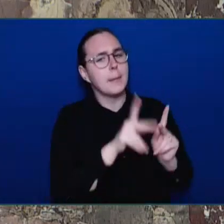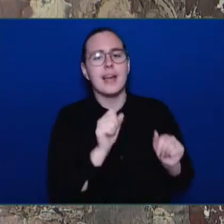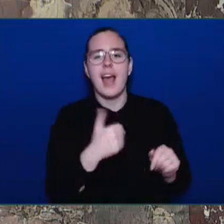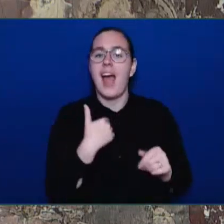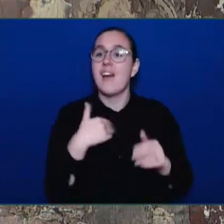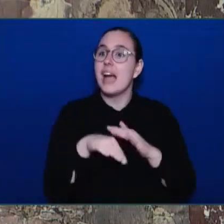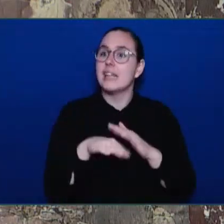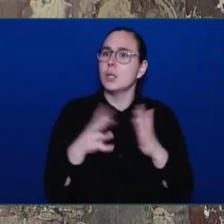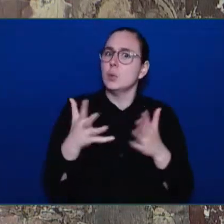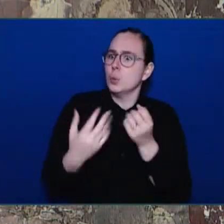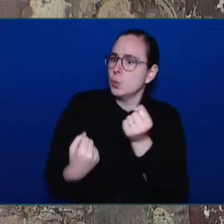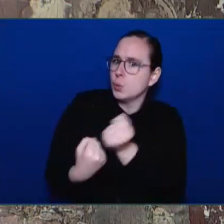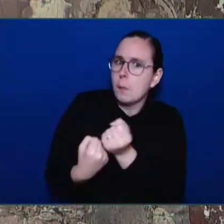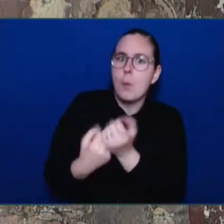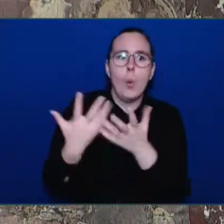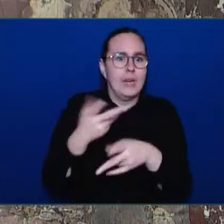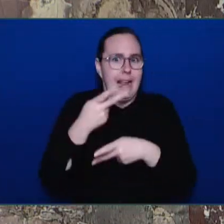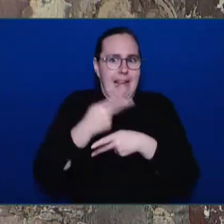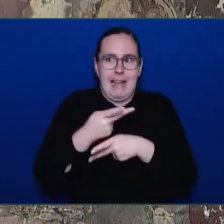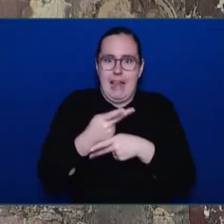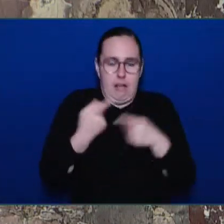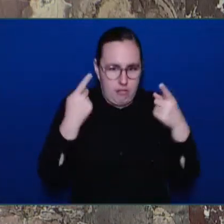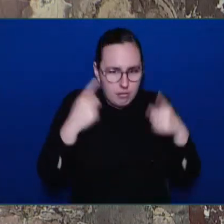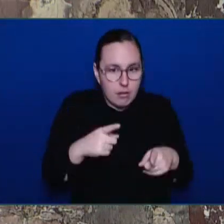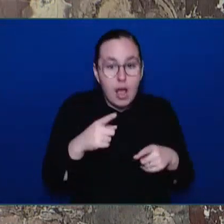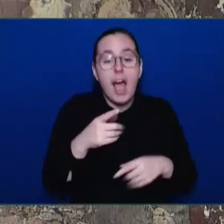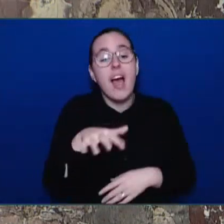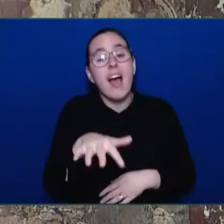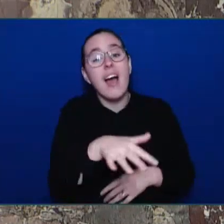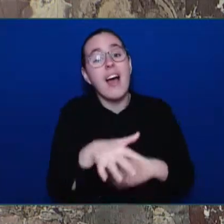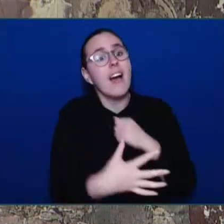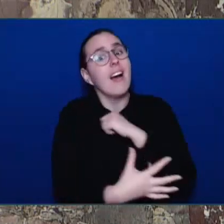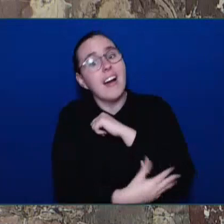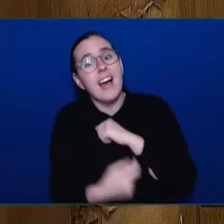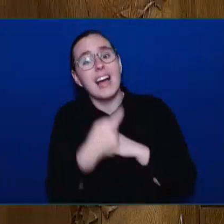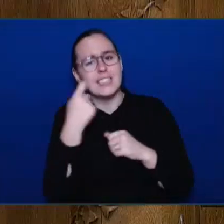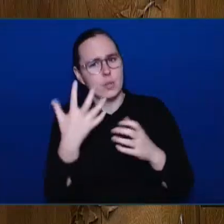him and mayors across the province to address this issue on this.